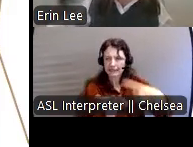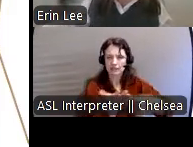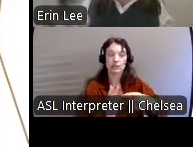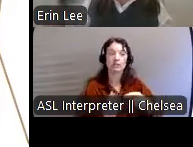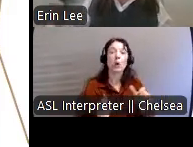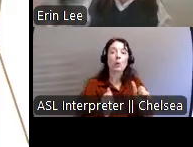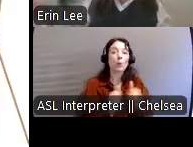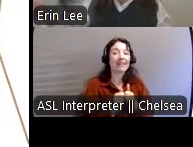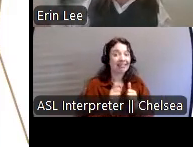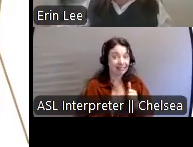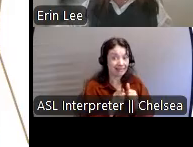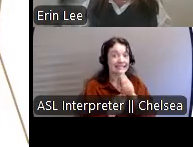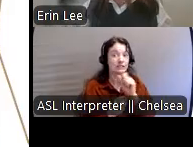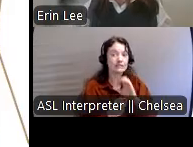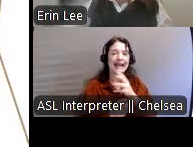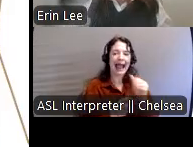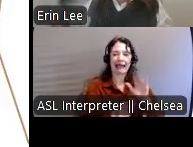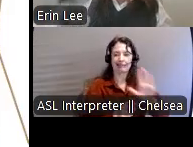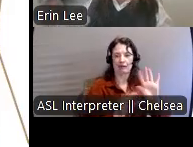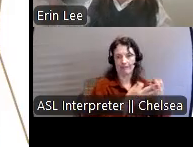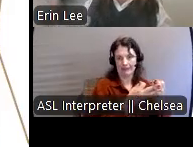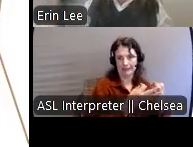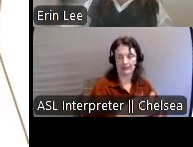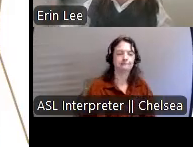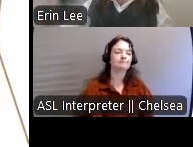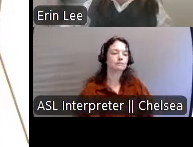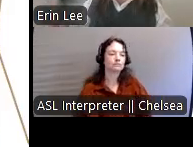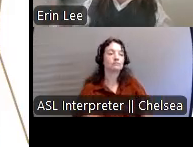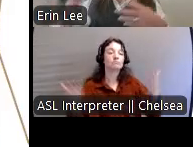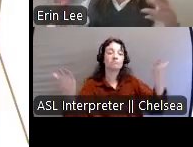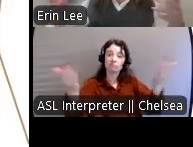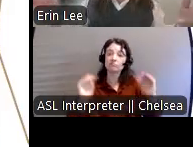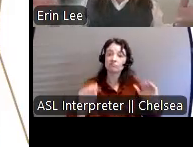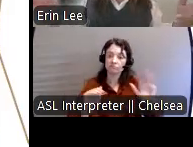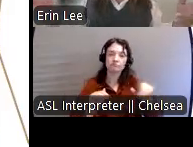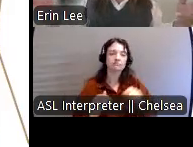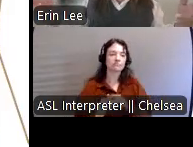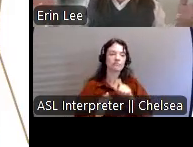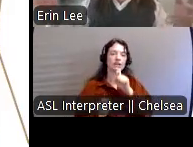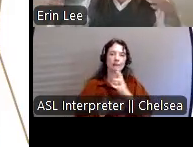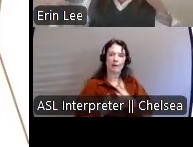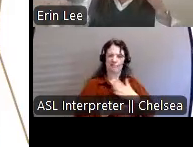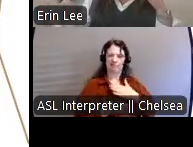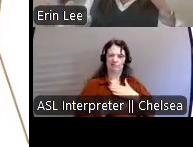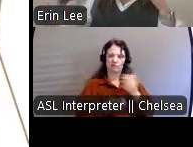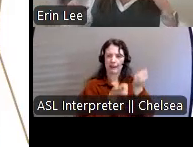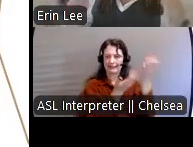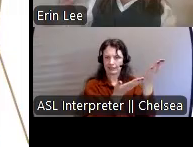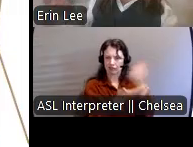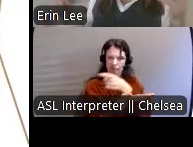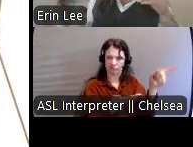family. So the next slide, if we could advance, really starts to talk about recommendations to consider.